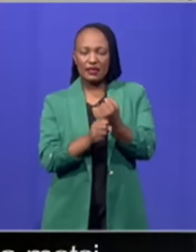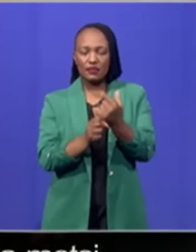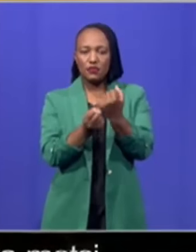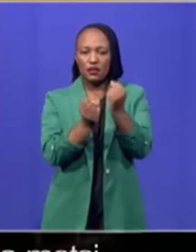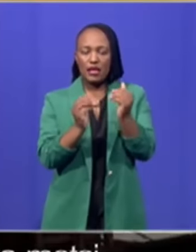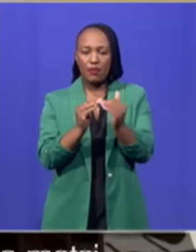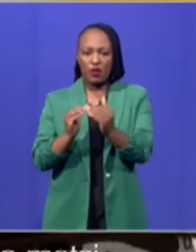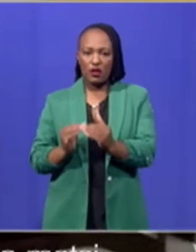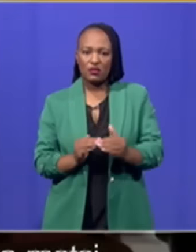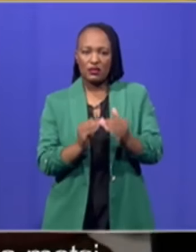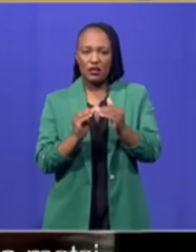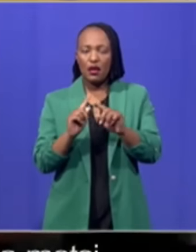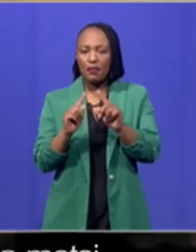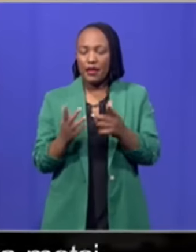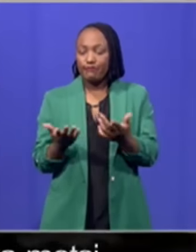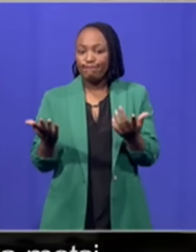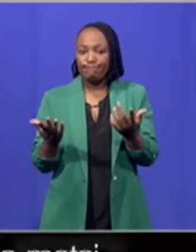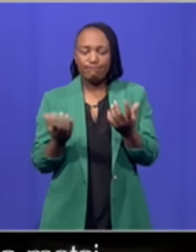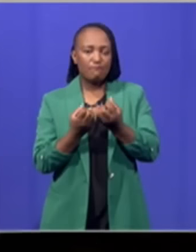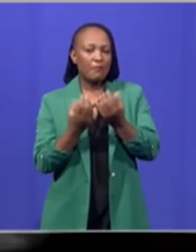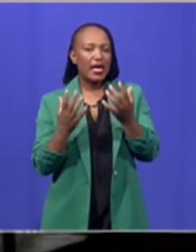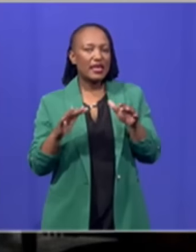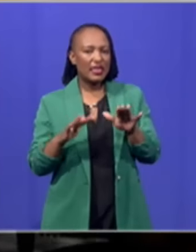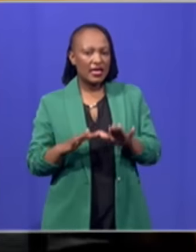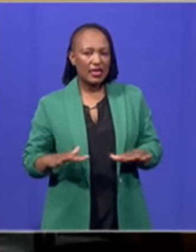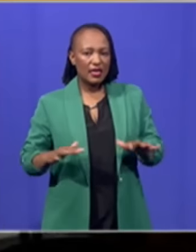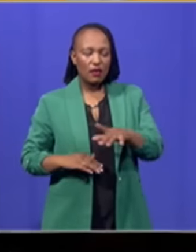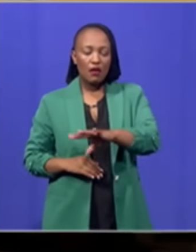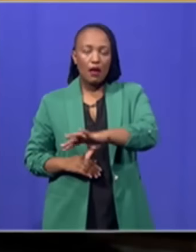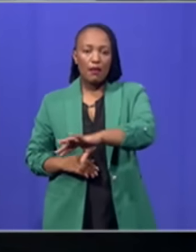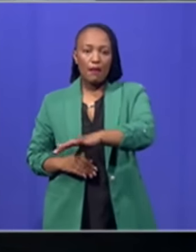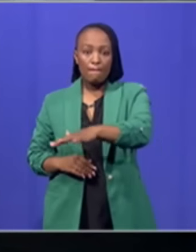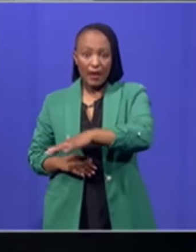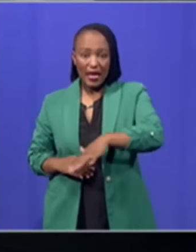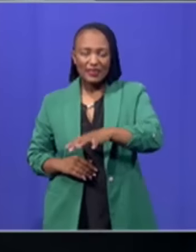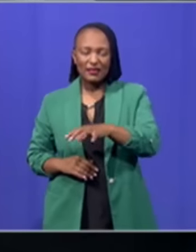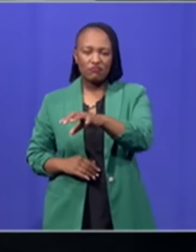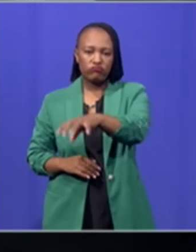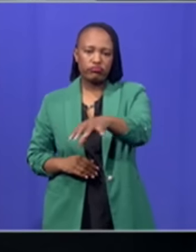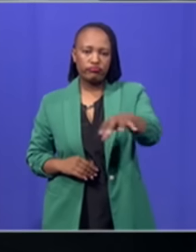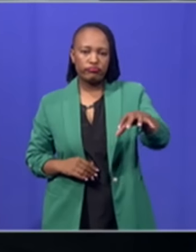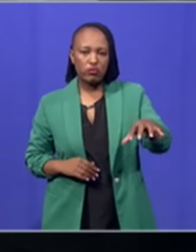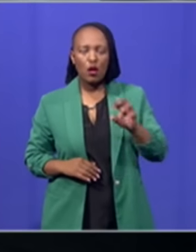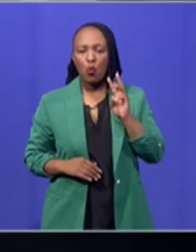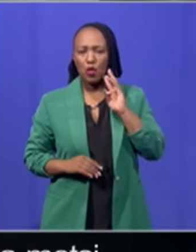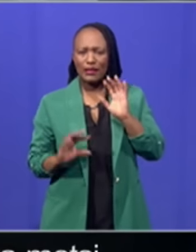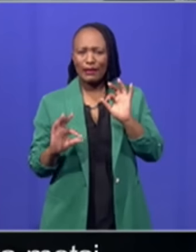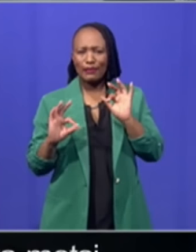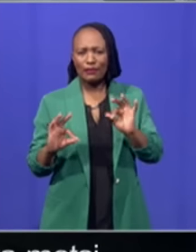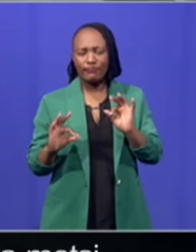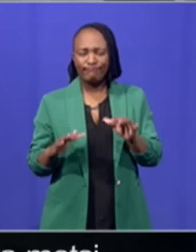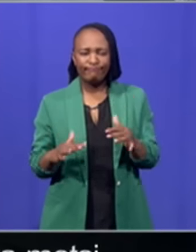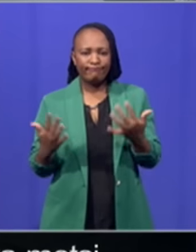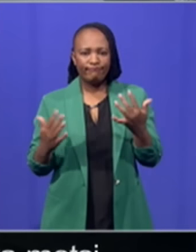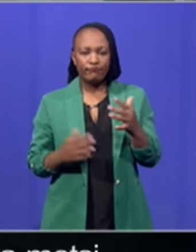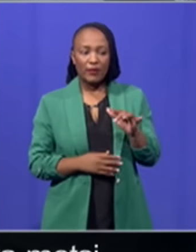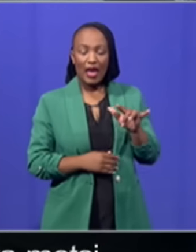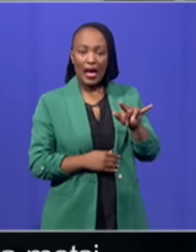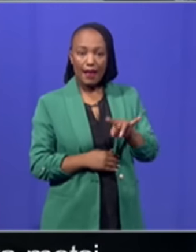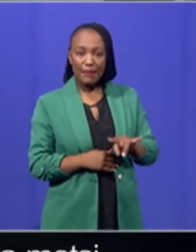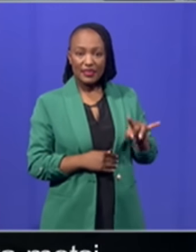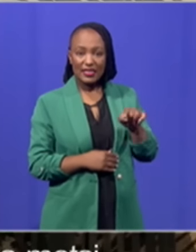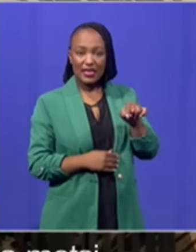le fa go ntse jalo dikgaolo di le mmalwa mono Gauteng di santse di sena tlamelo e tlhomameng ya metsi. Kwa